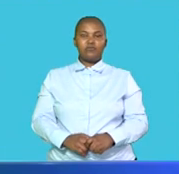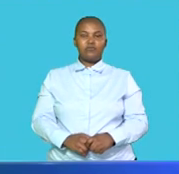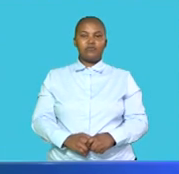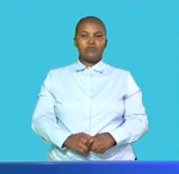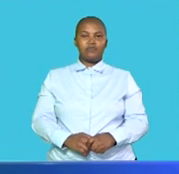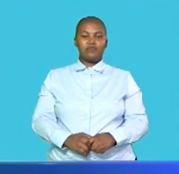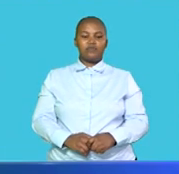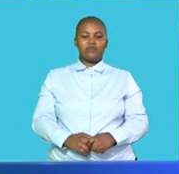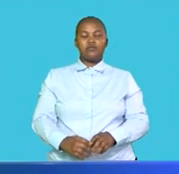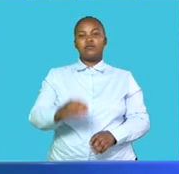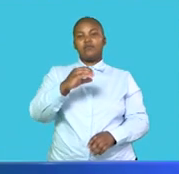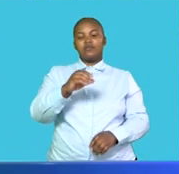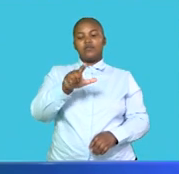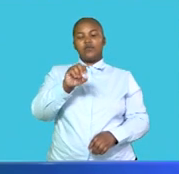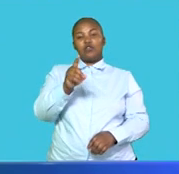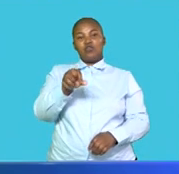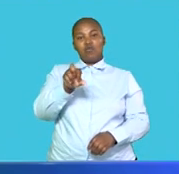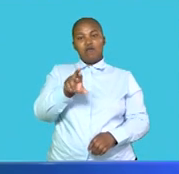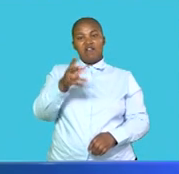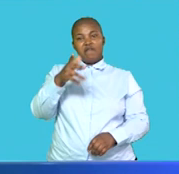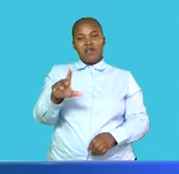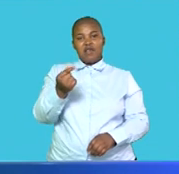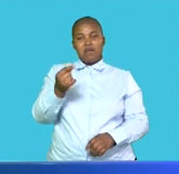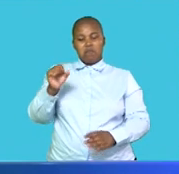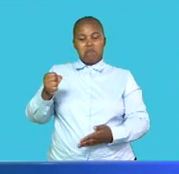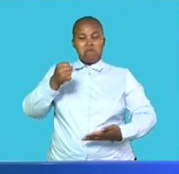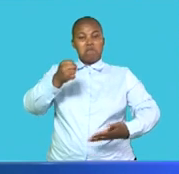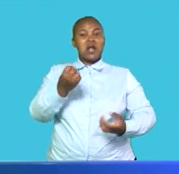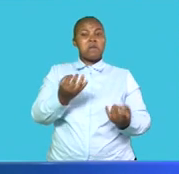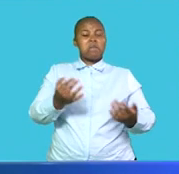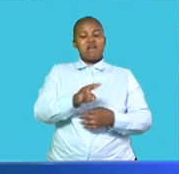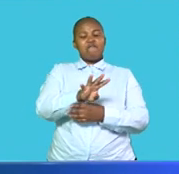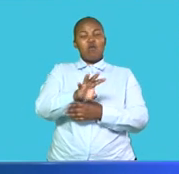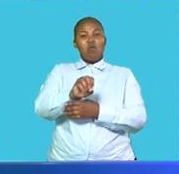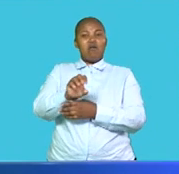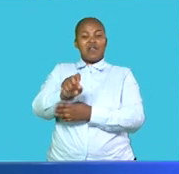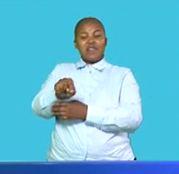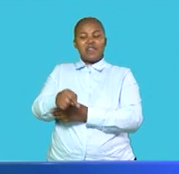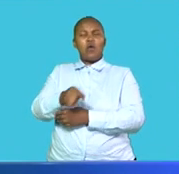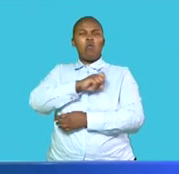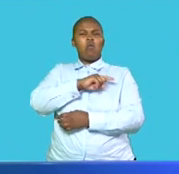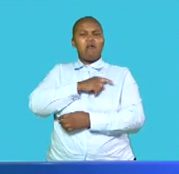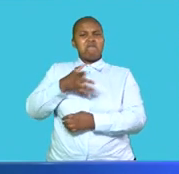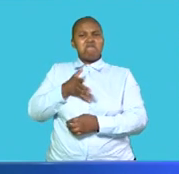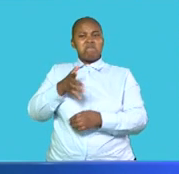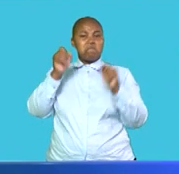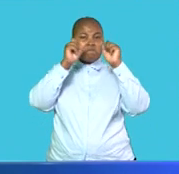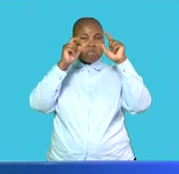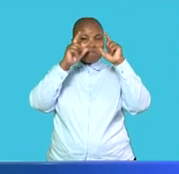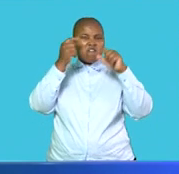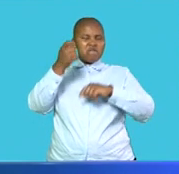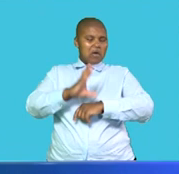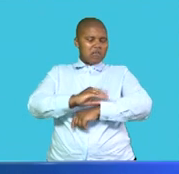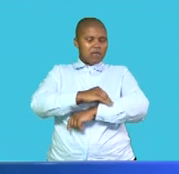Iclover inikezela ngemali engango 400,000 amarandi kumkhankaso wePinkDrive oqwashisa ngesifo somdlavuza wayebele kumcimbi